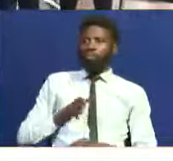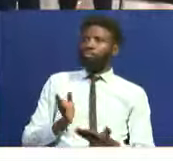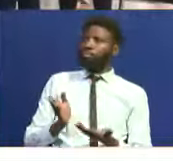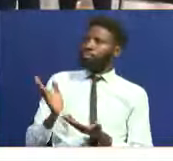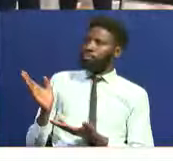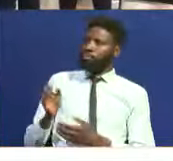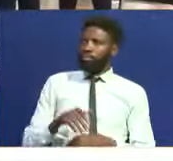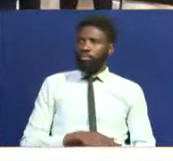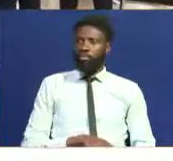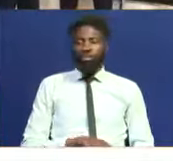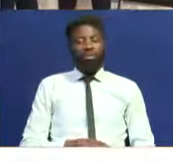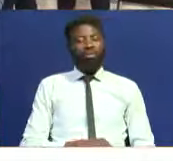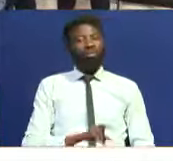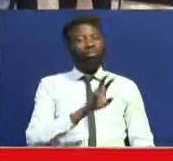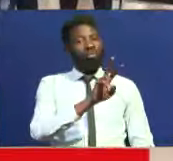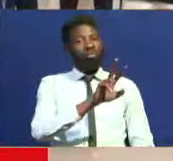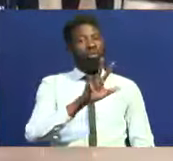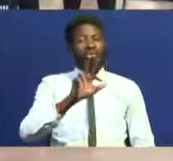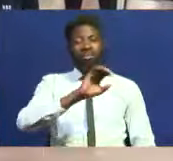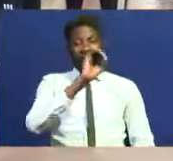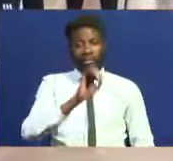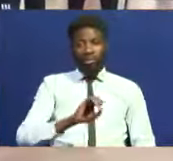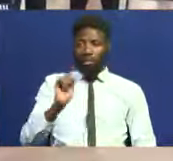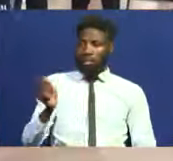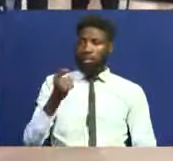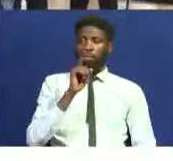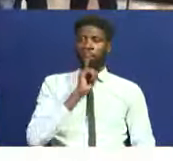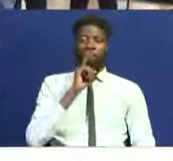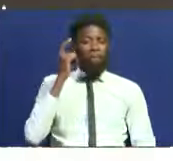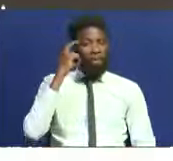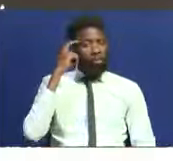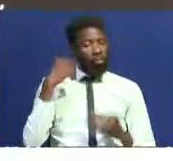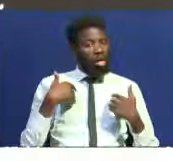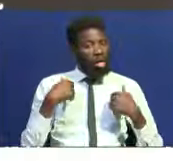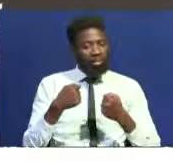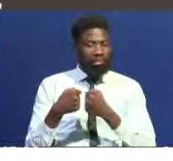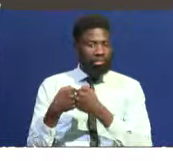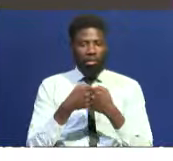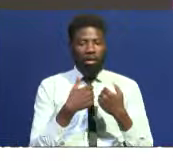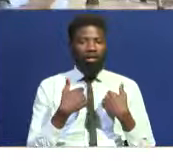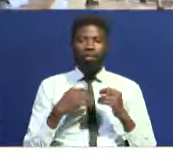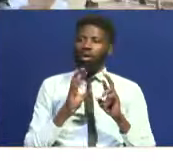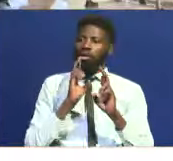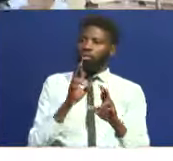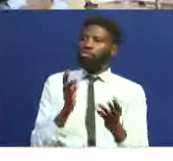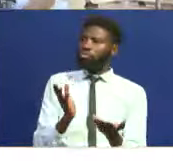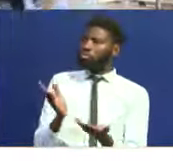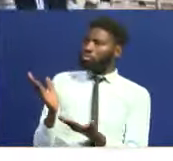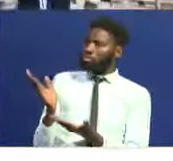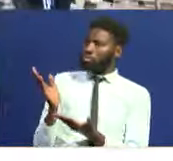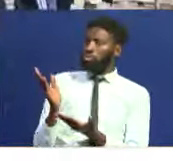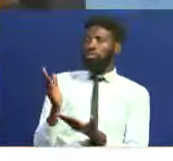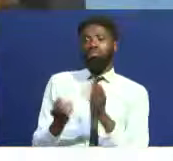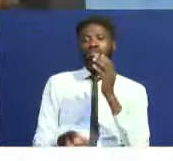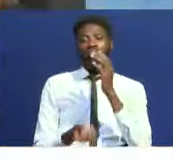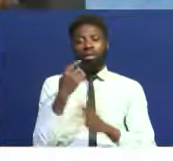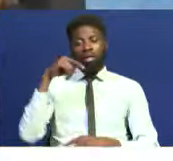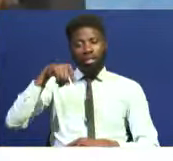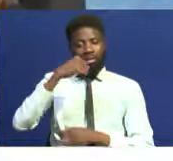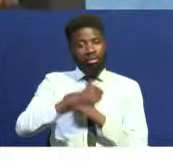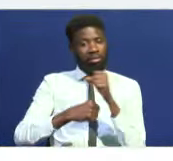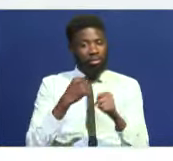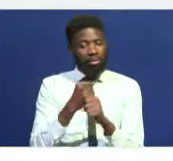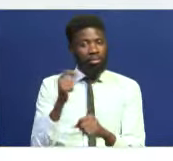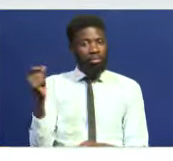With 23% of Kenyans either struggling with mental health or distress, according to a report released by Sapien Labs in March this year, and with